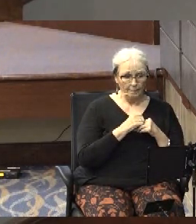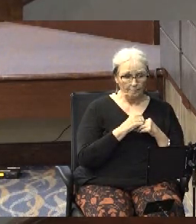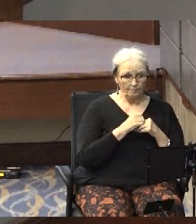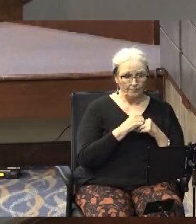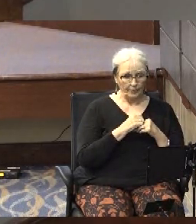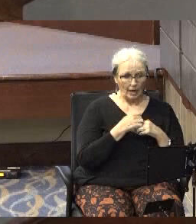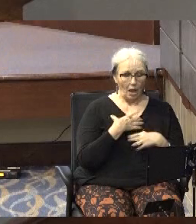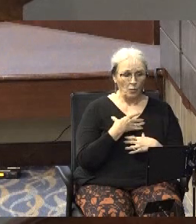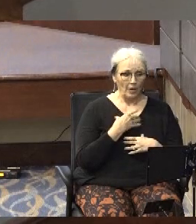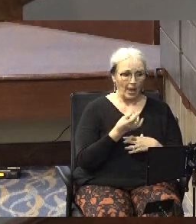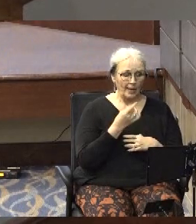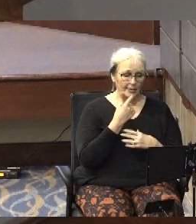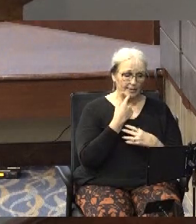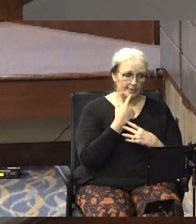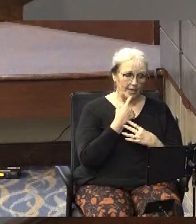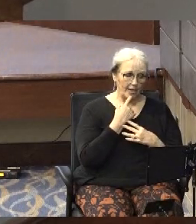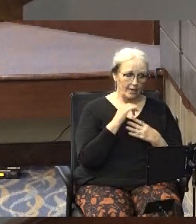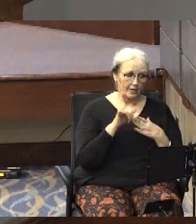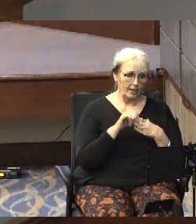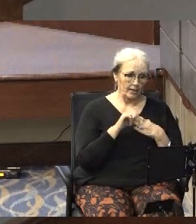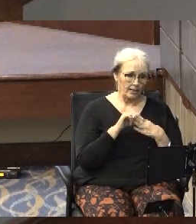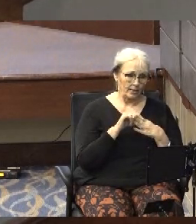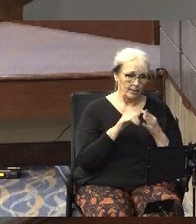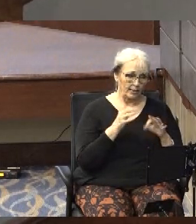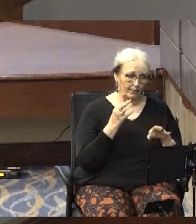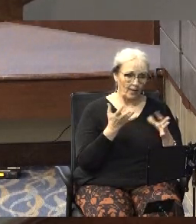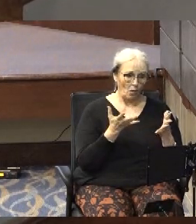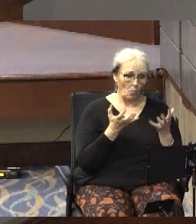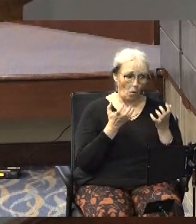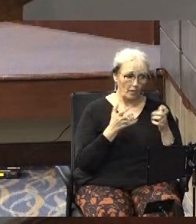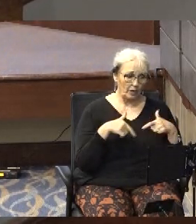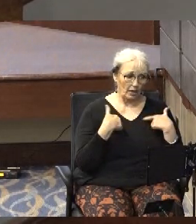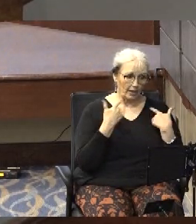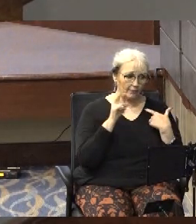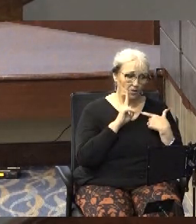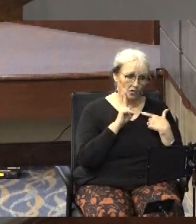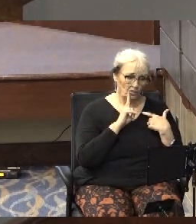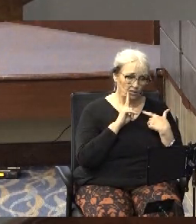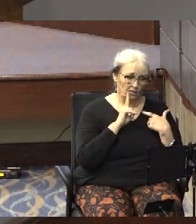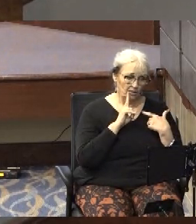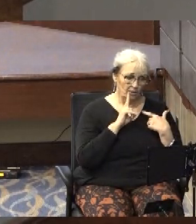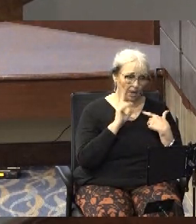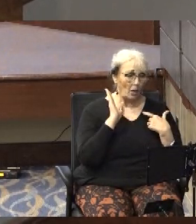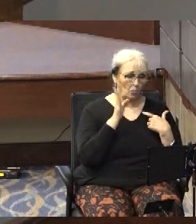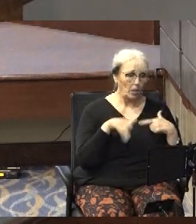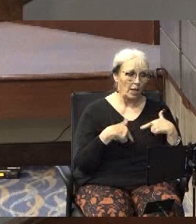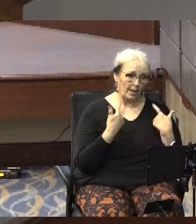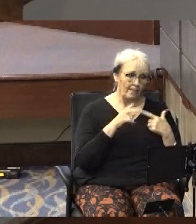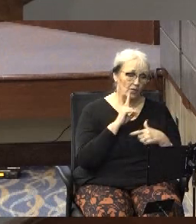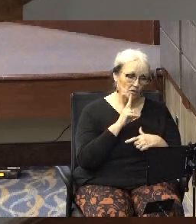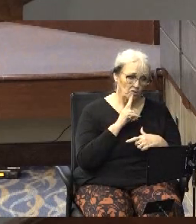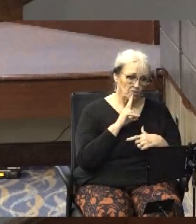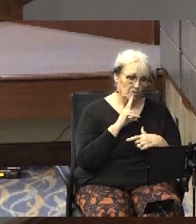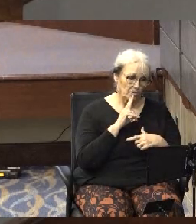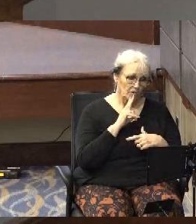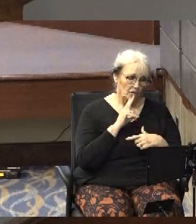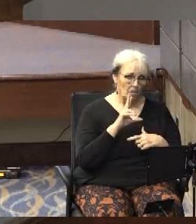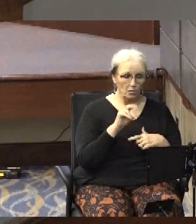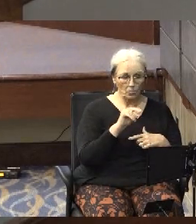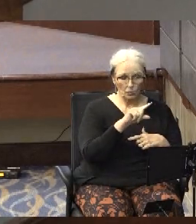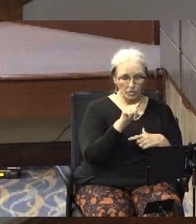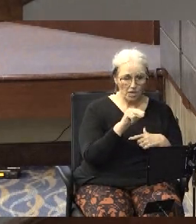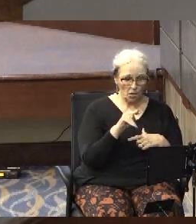I would just like to say that if I wanted to live in Houston, I would live in Houston. They don't have any zoning